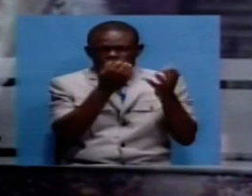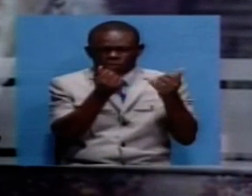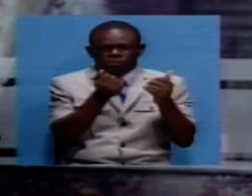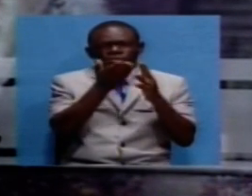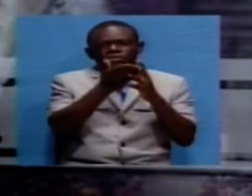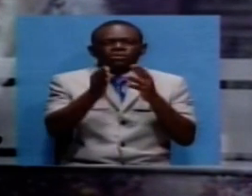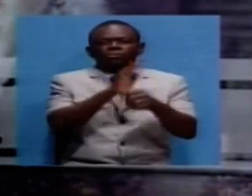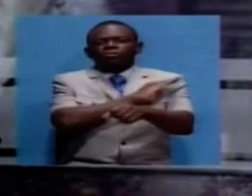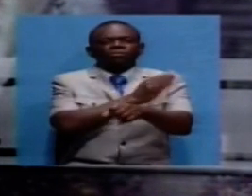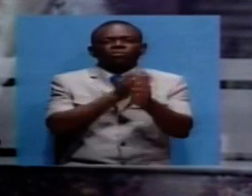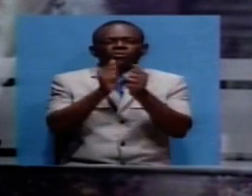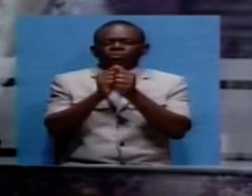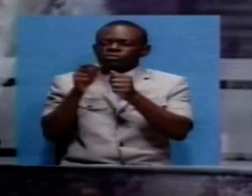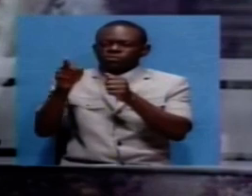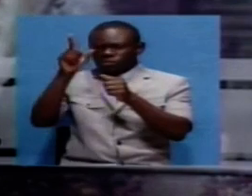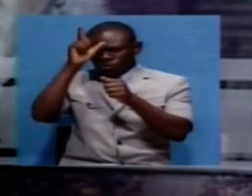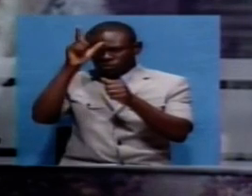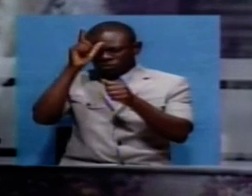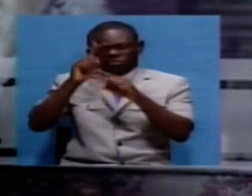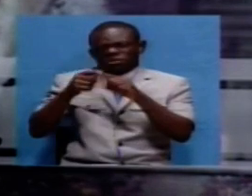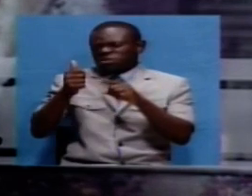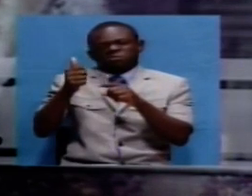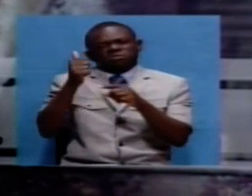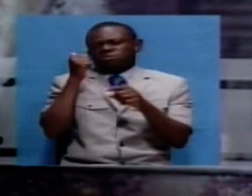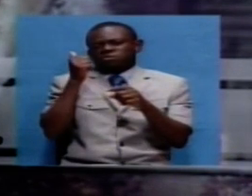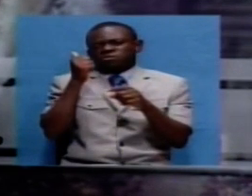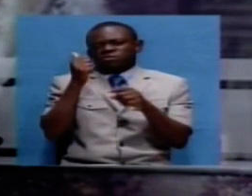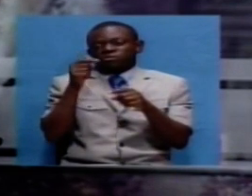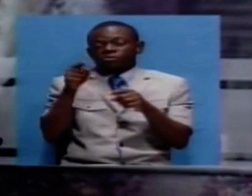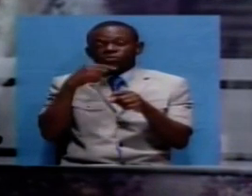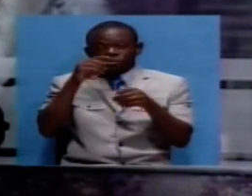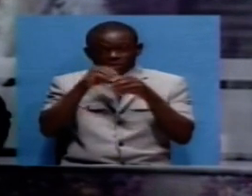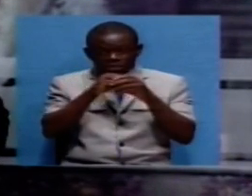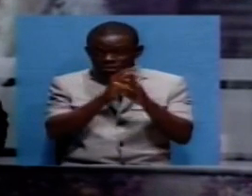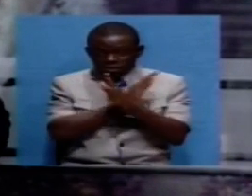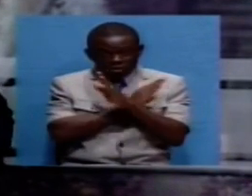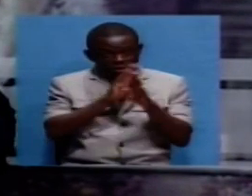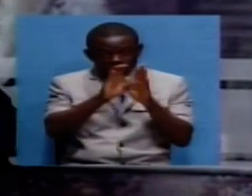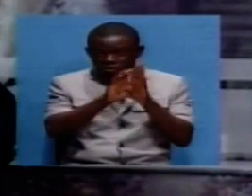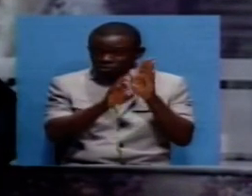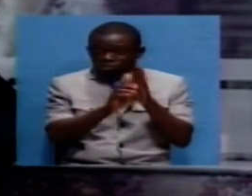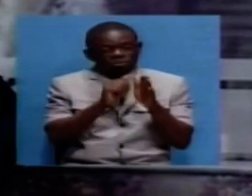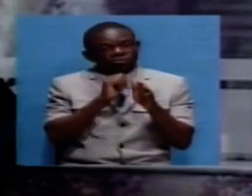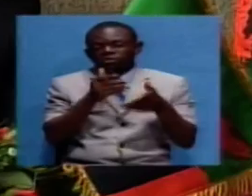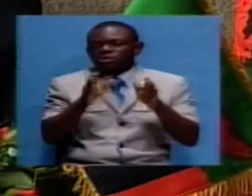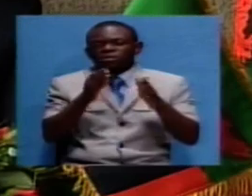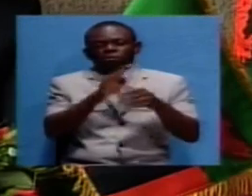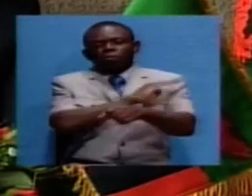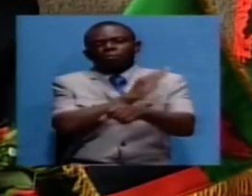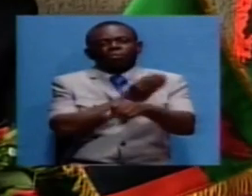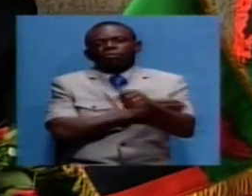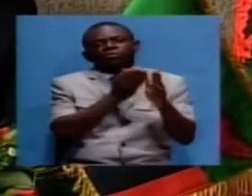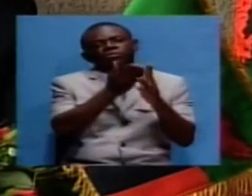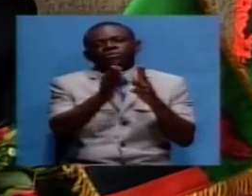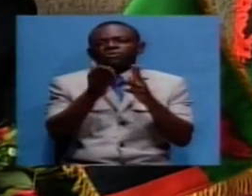there is no room for a power-sharing system under the Zambian constitution. Michael Kaumba reports. Following